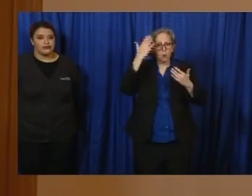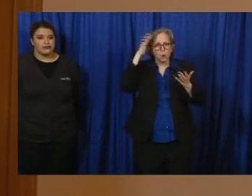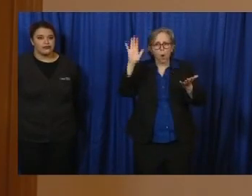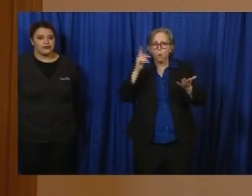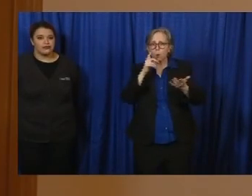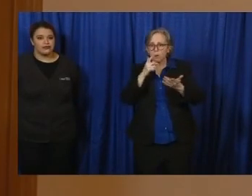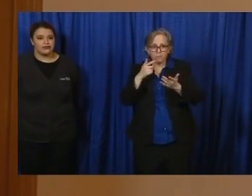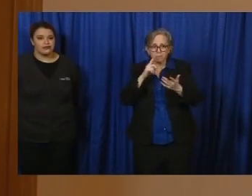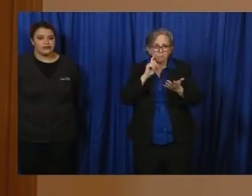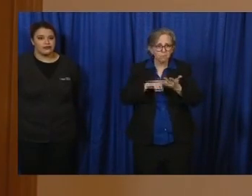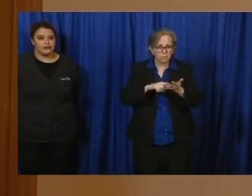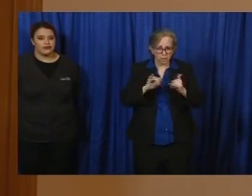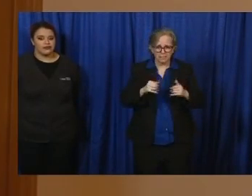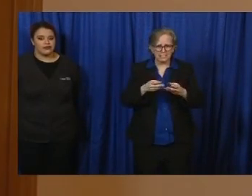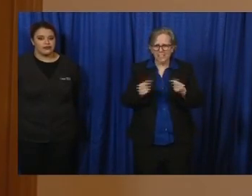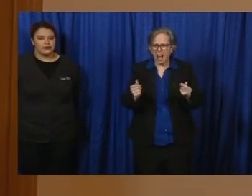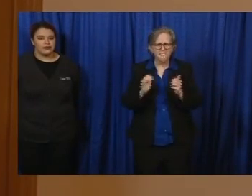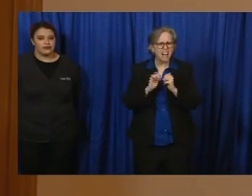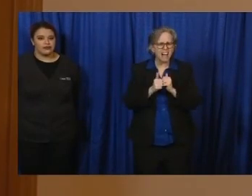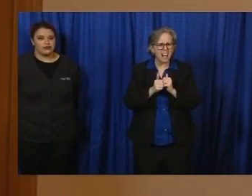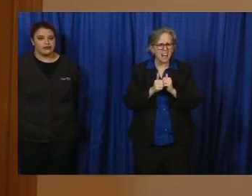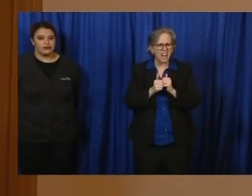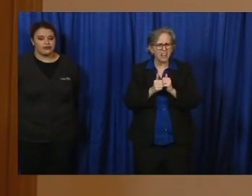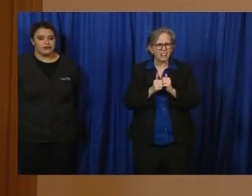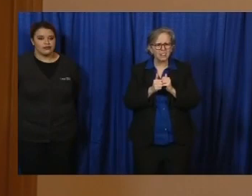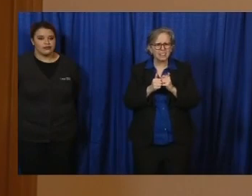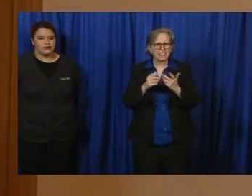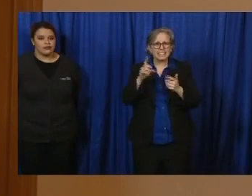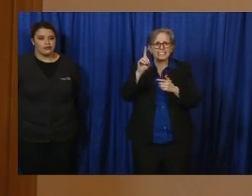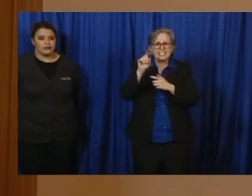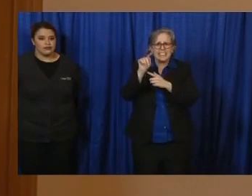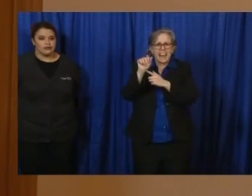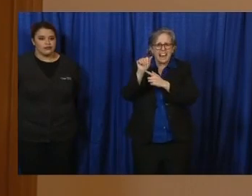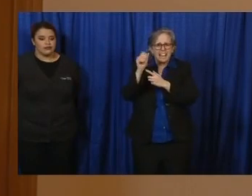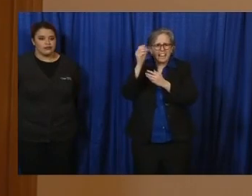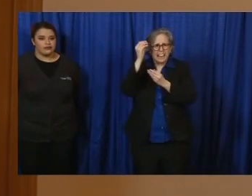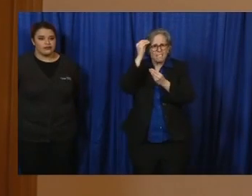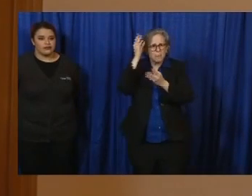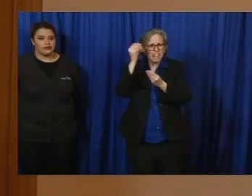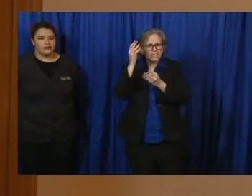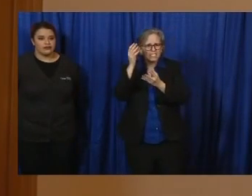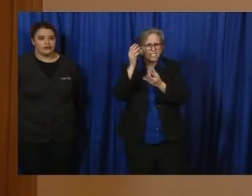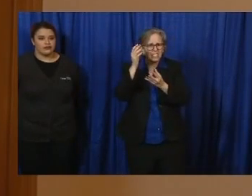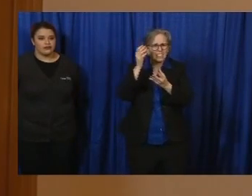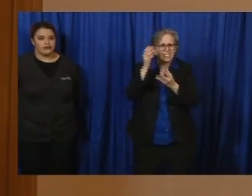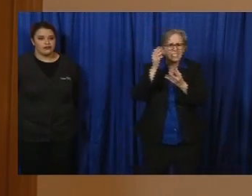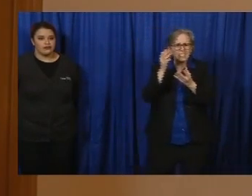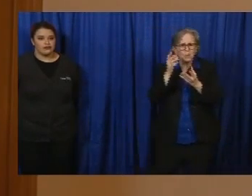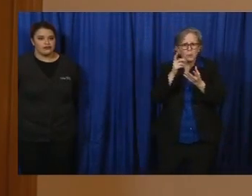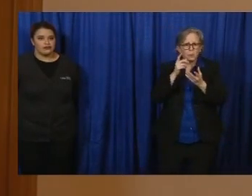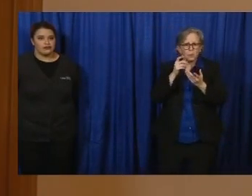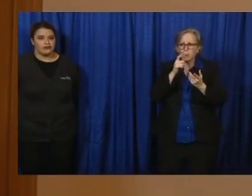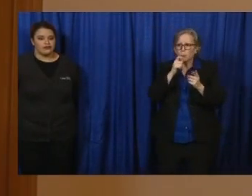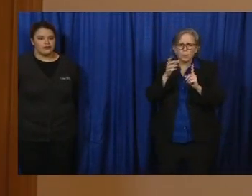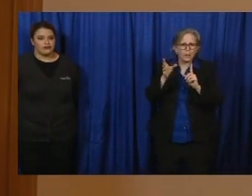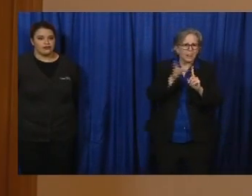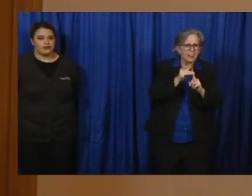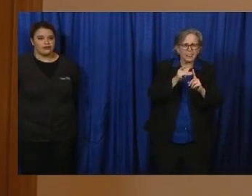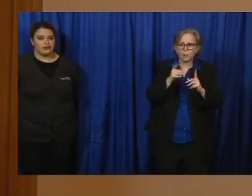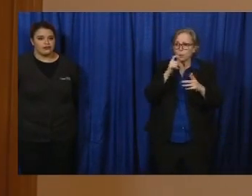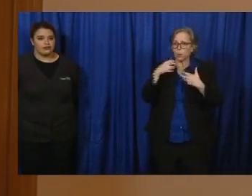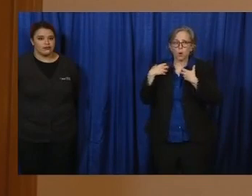else earlier. And we just don't have the data yet on who's getting better and how quickly. So even